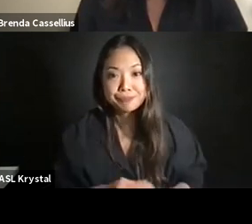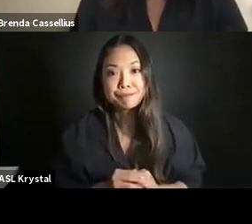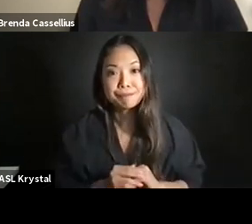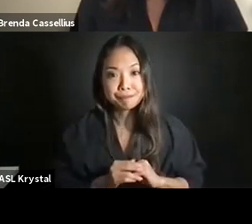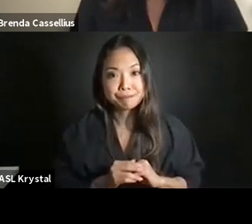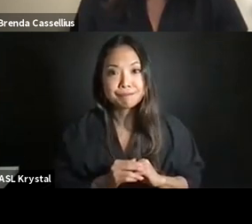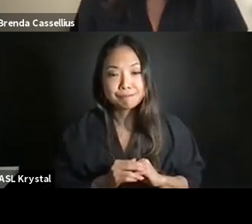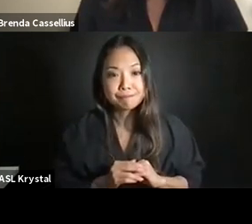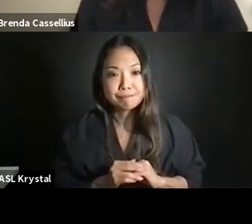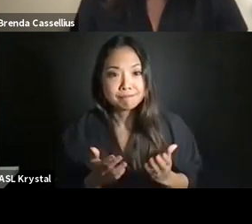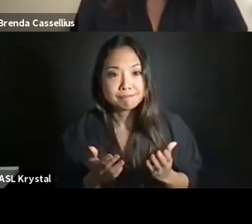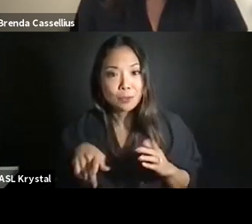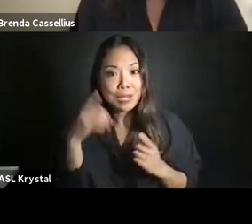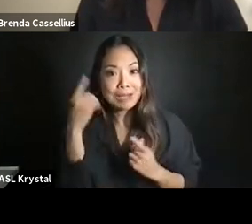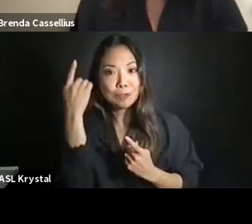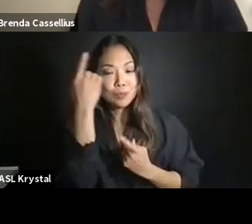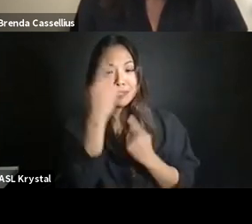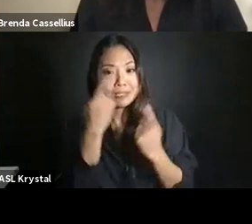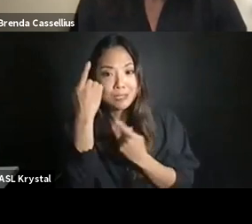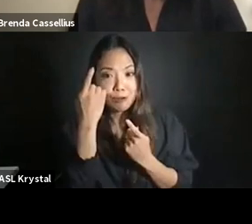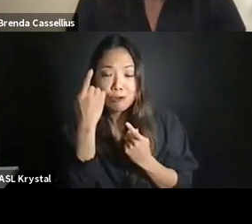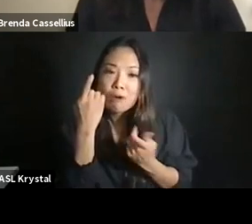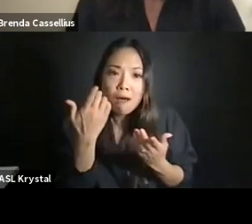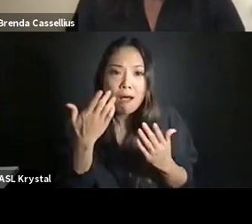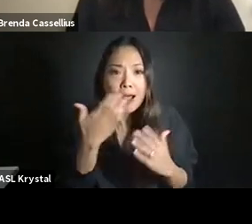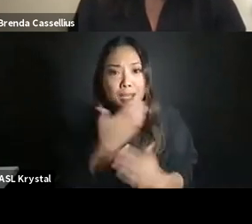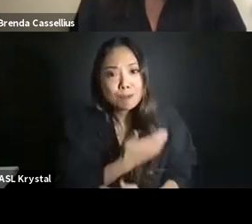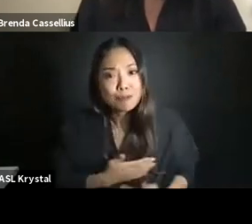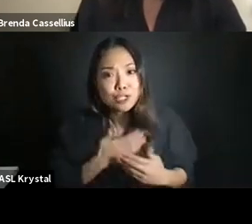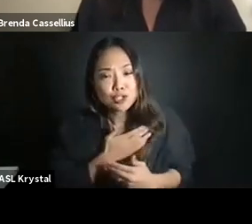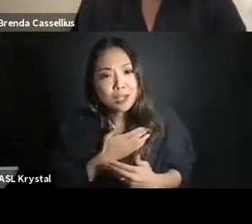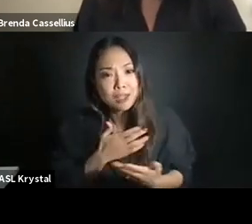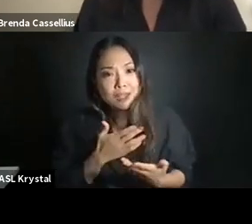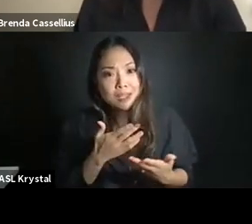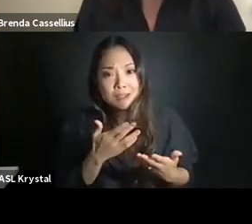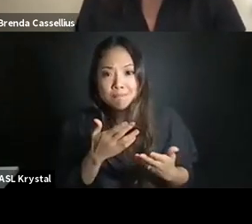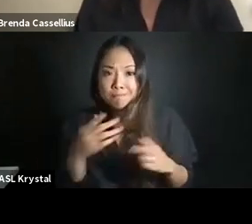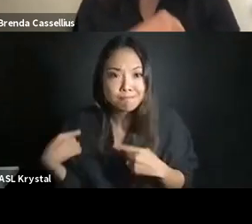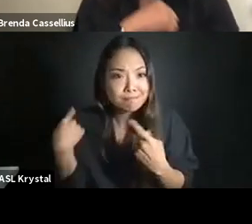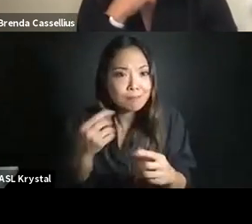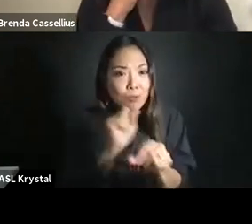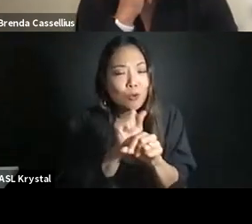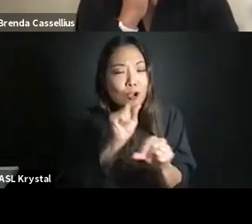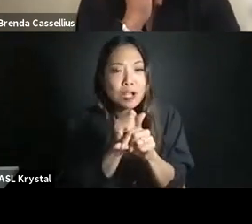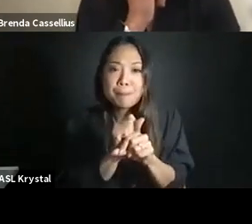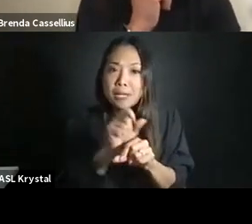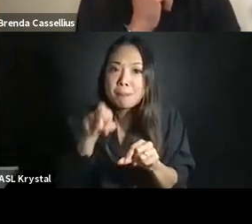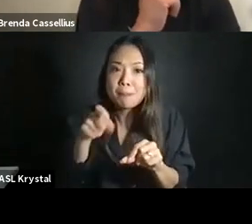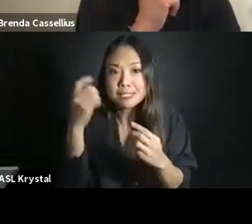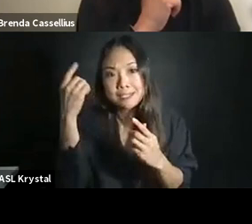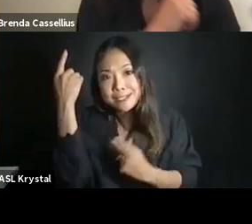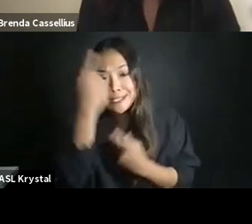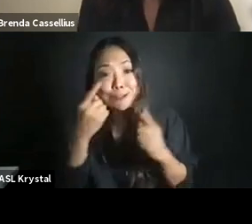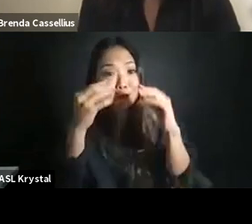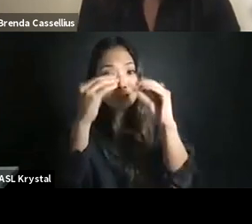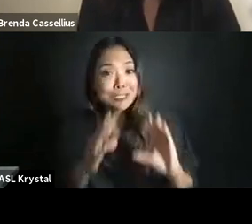so we have to consider as well and i do appreciate the the team the entire team in particular we have to consider the teachers it has been a